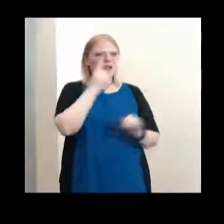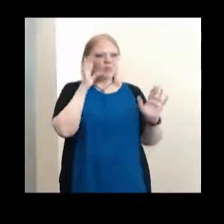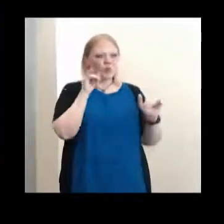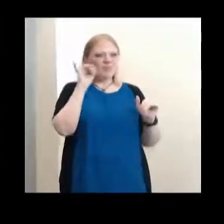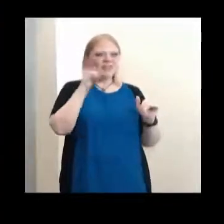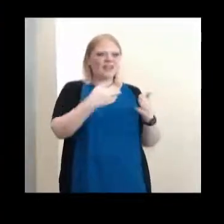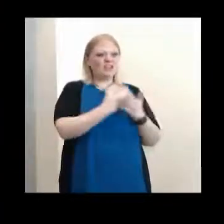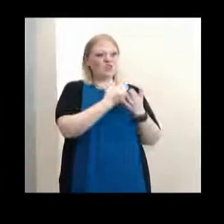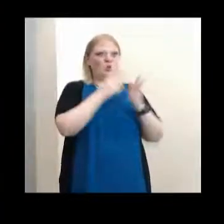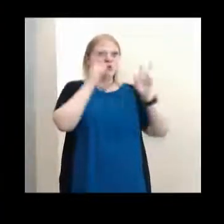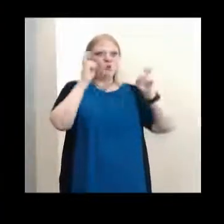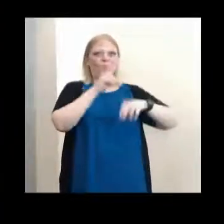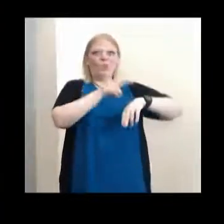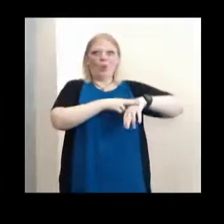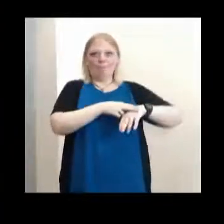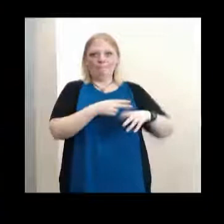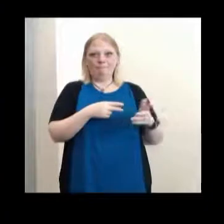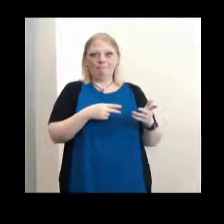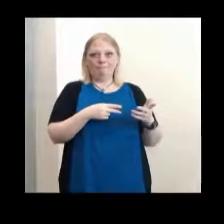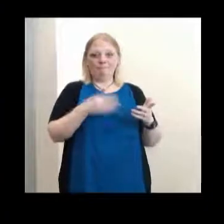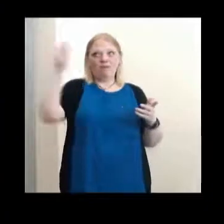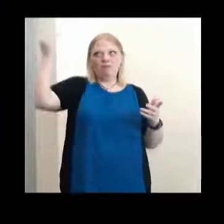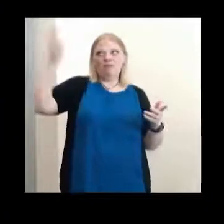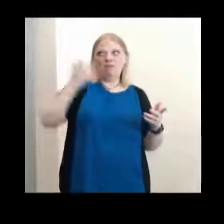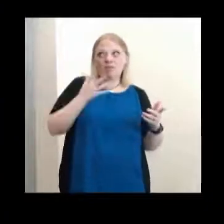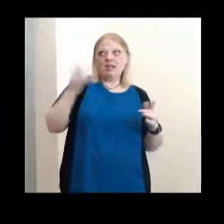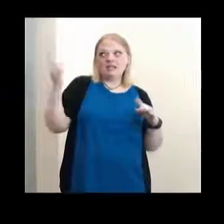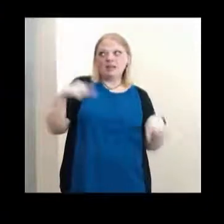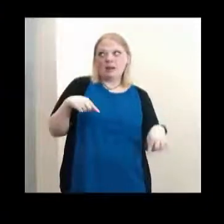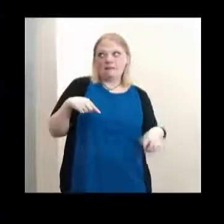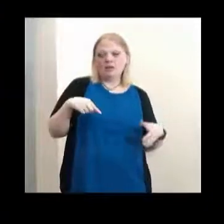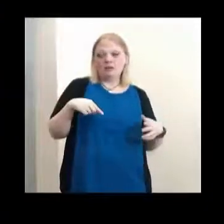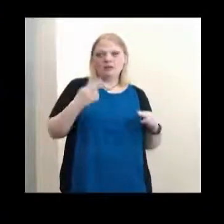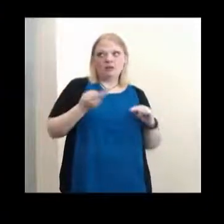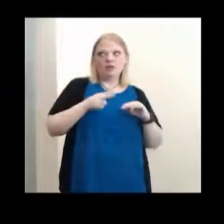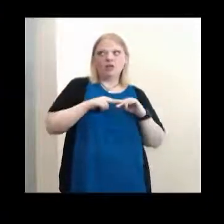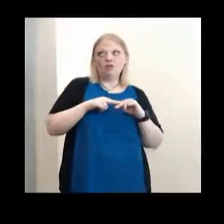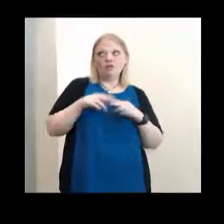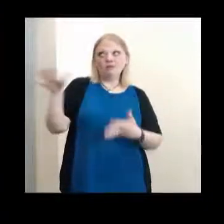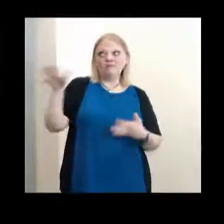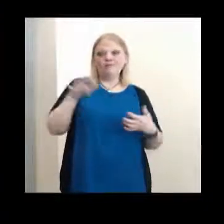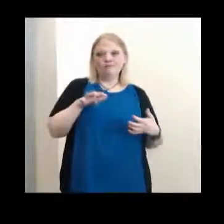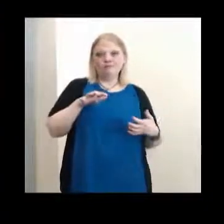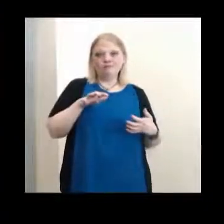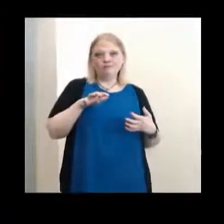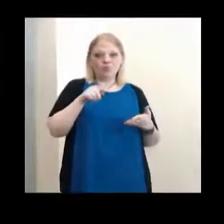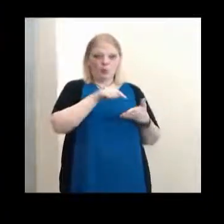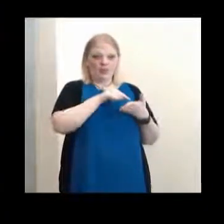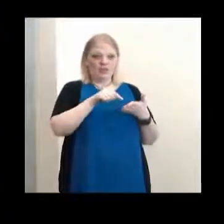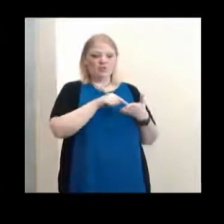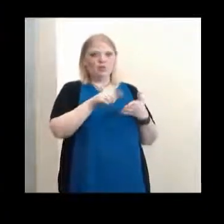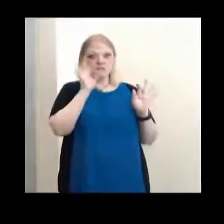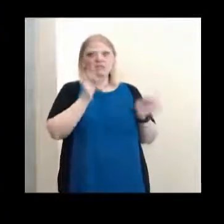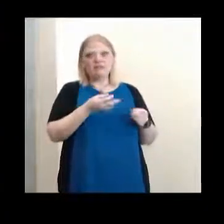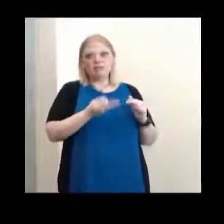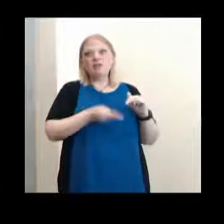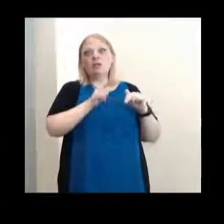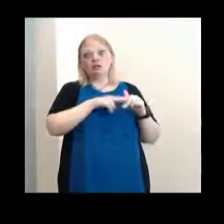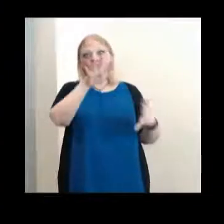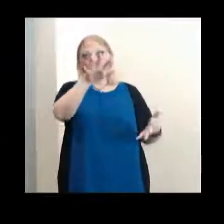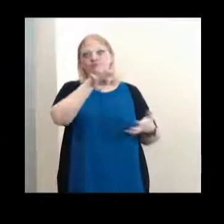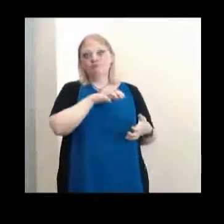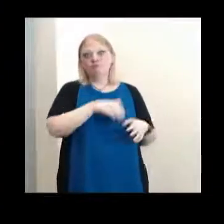the new norm. We've been told it was coming, the increased number of doses, and this upcoming week is definitely an increased number of